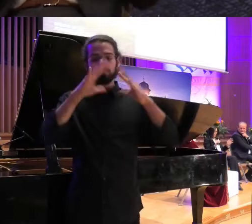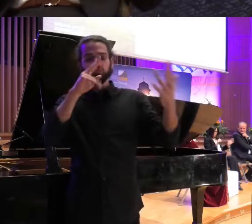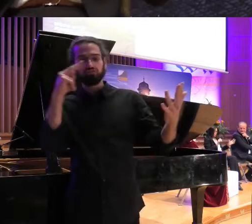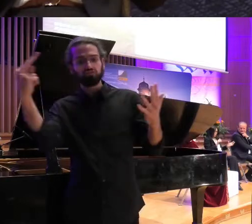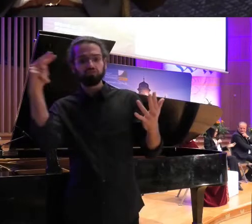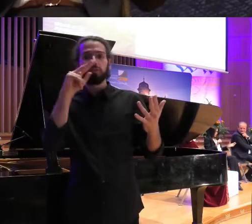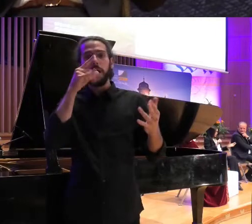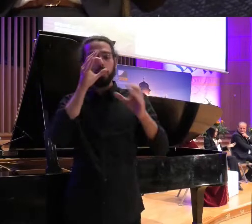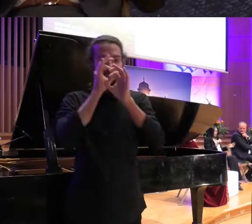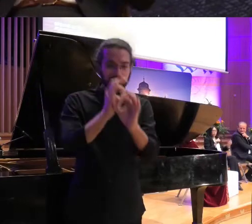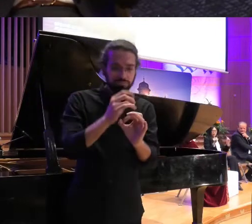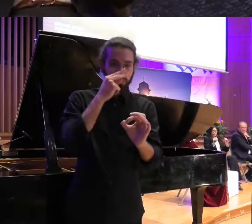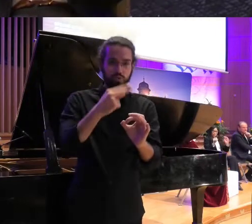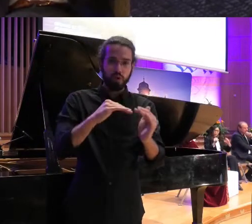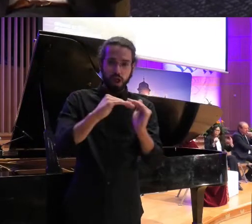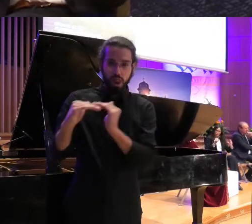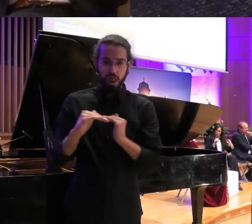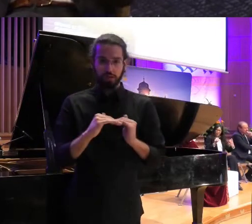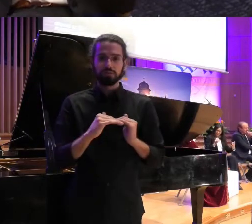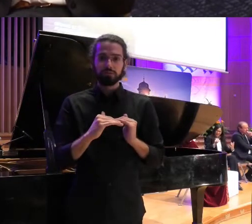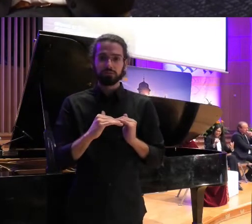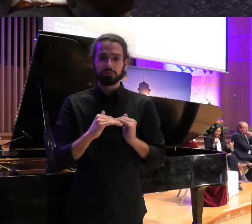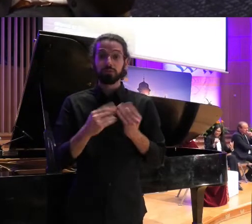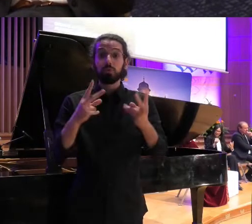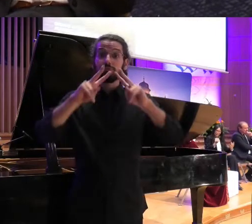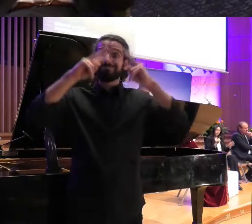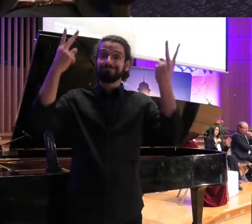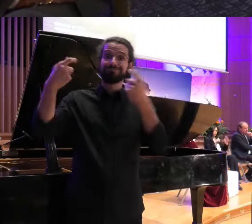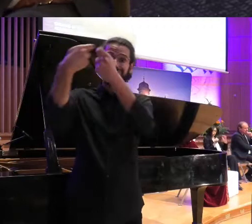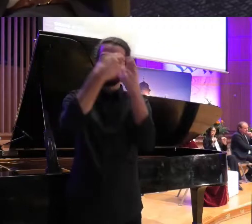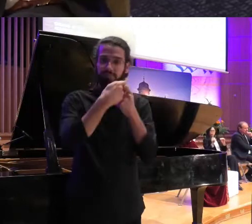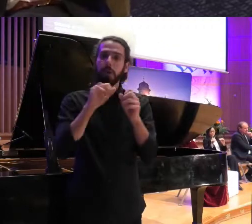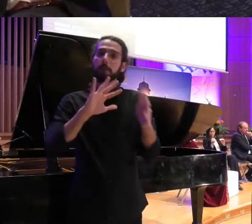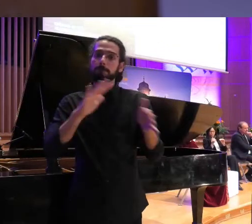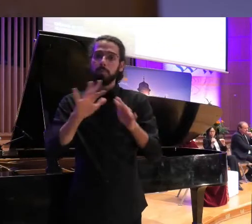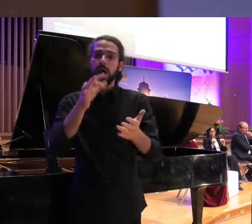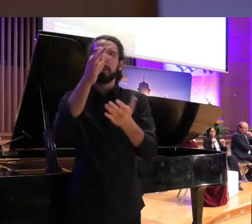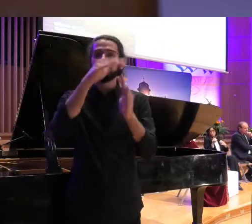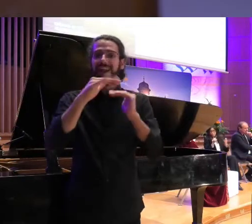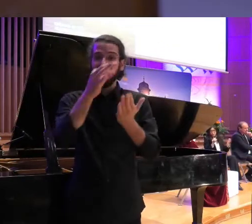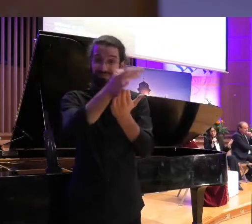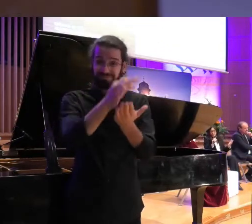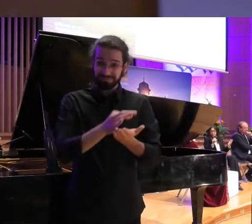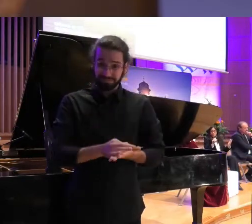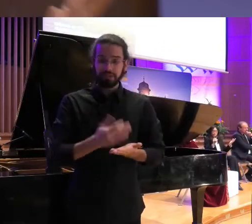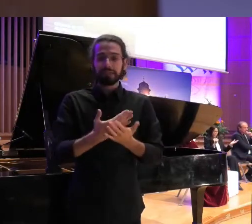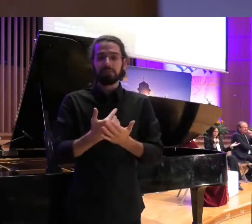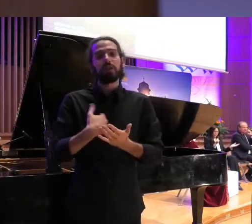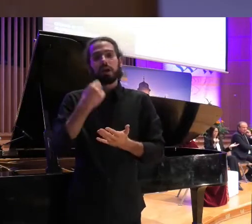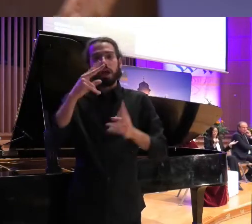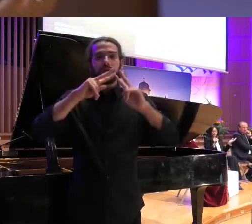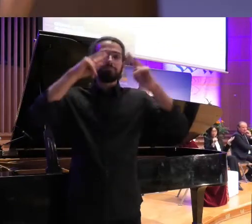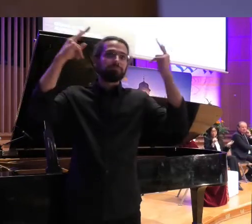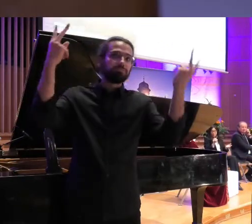has a global perspective, mm-hmm. but it's locally grounded. Mm-hmm. So we do field research, for instance, worldwide, in